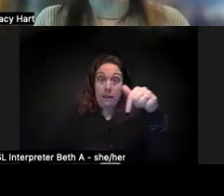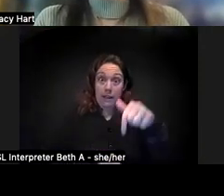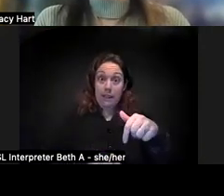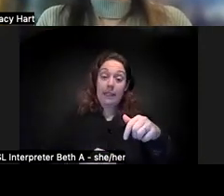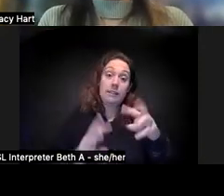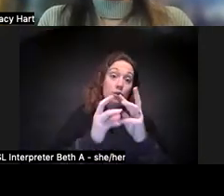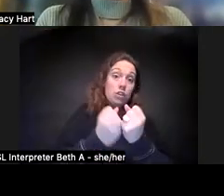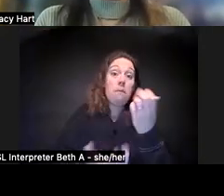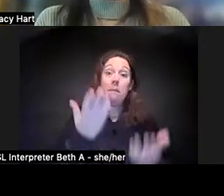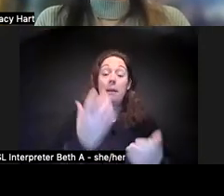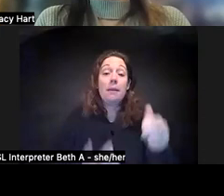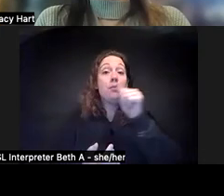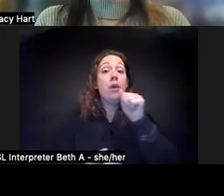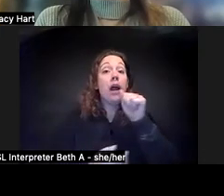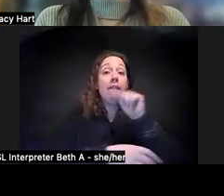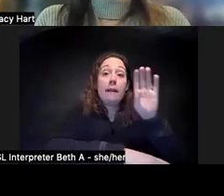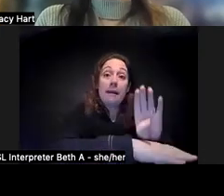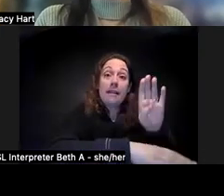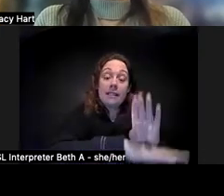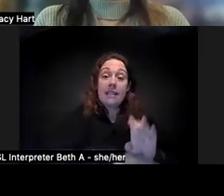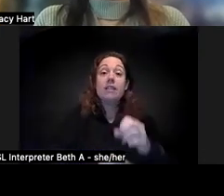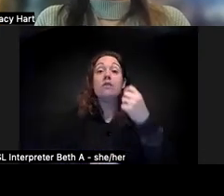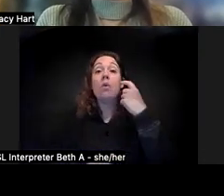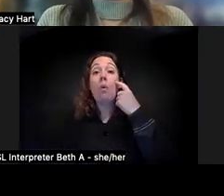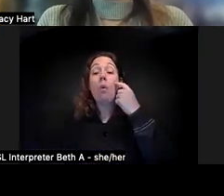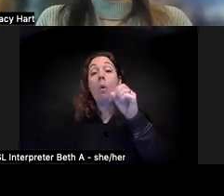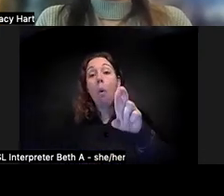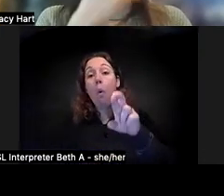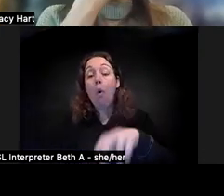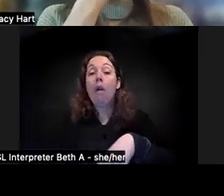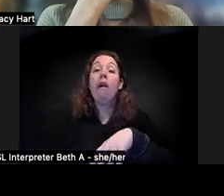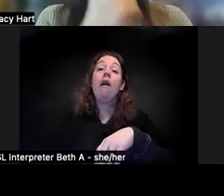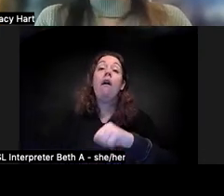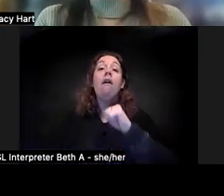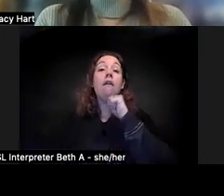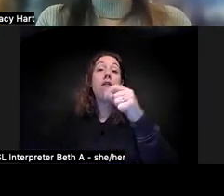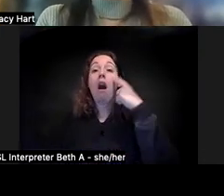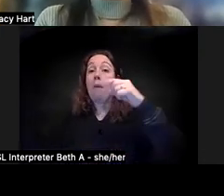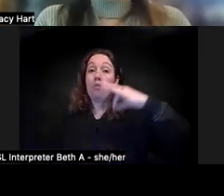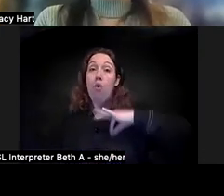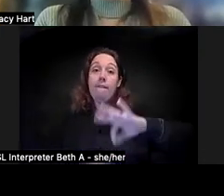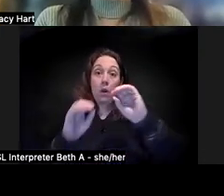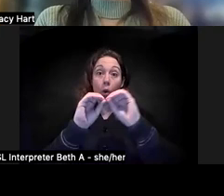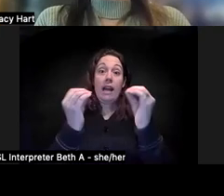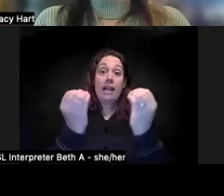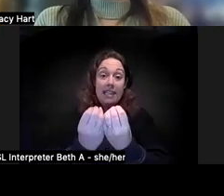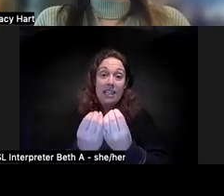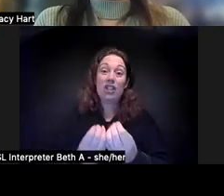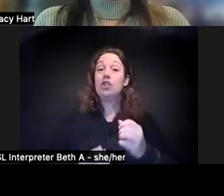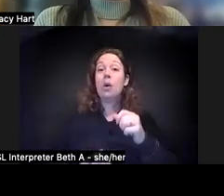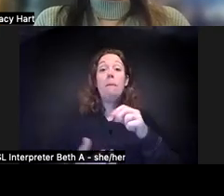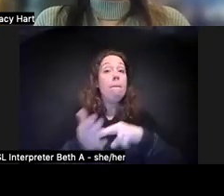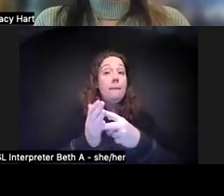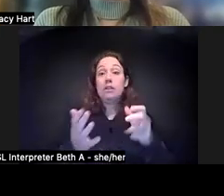private businesses or nonprofits that don't receive any federal or state monies. So then your obligation